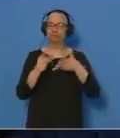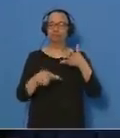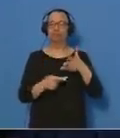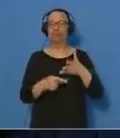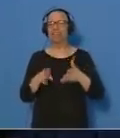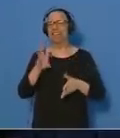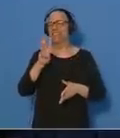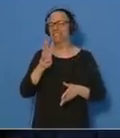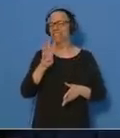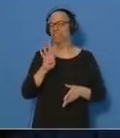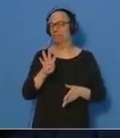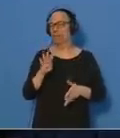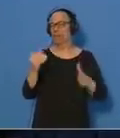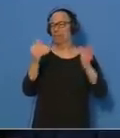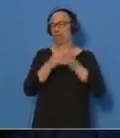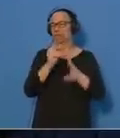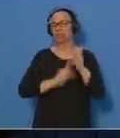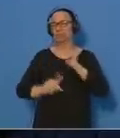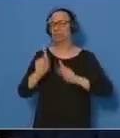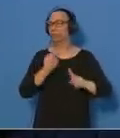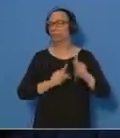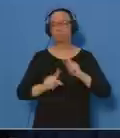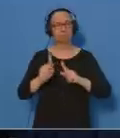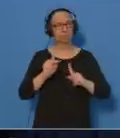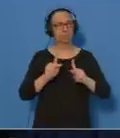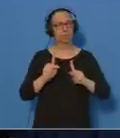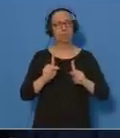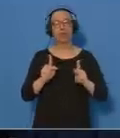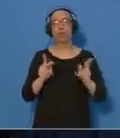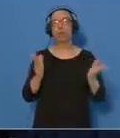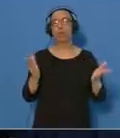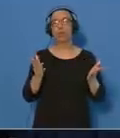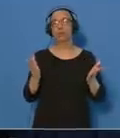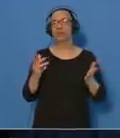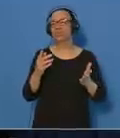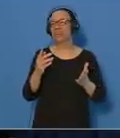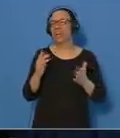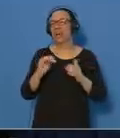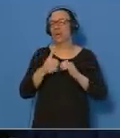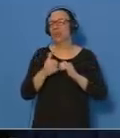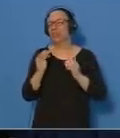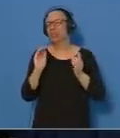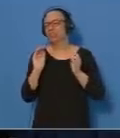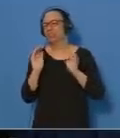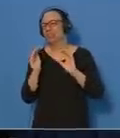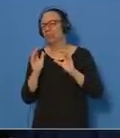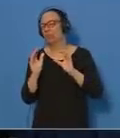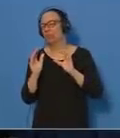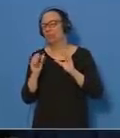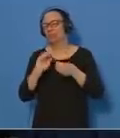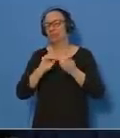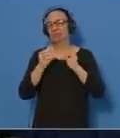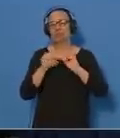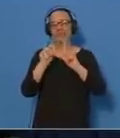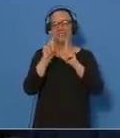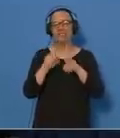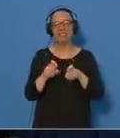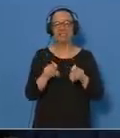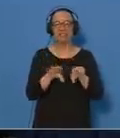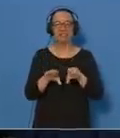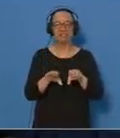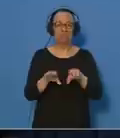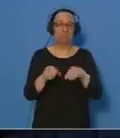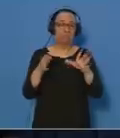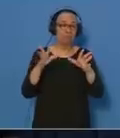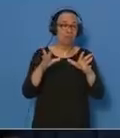would you characterize the number or proportion of tests that we've carried out so far? Don, I guess I would